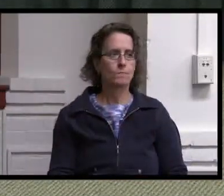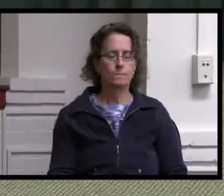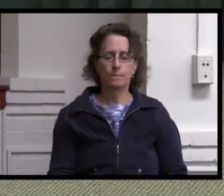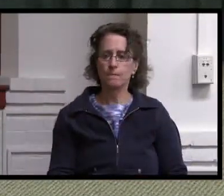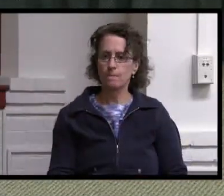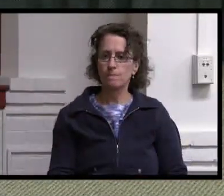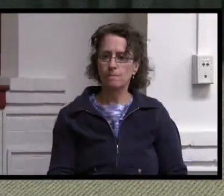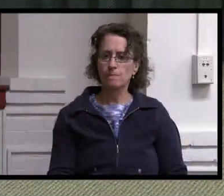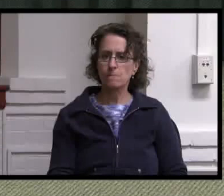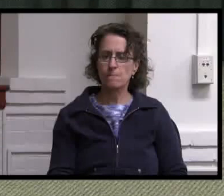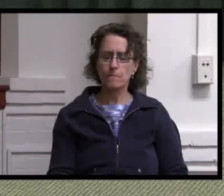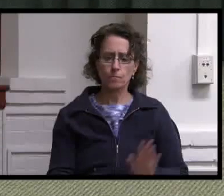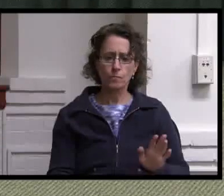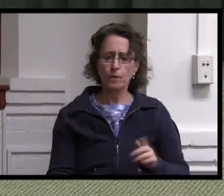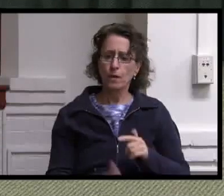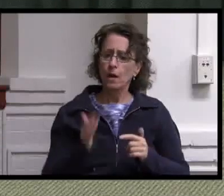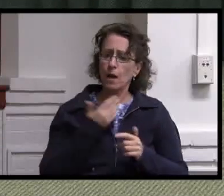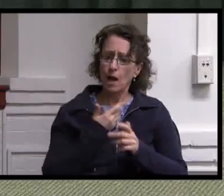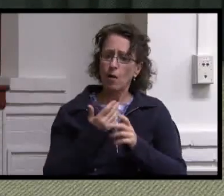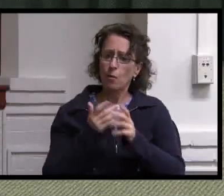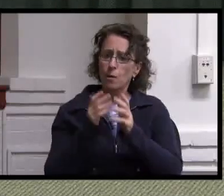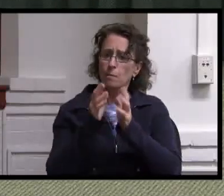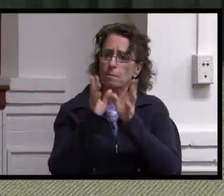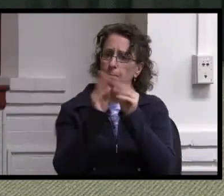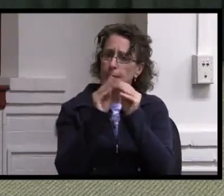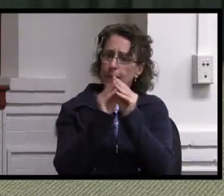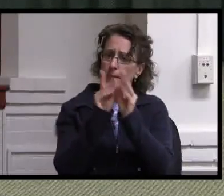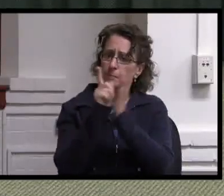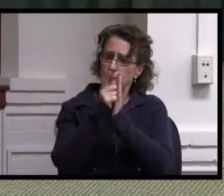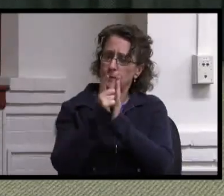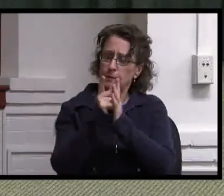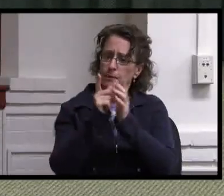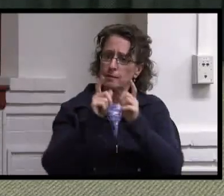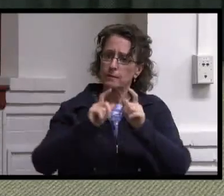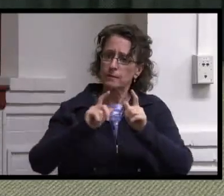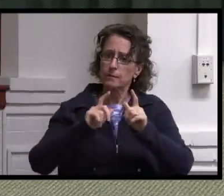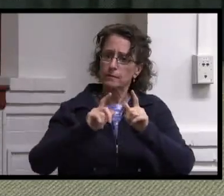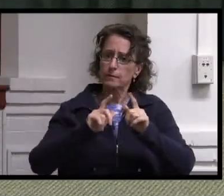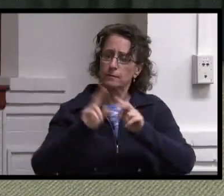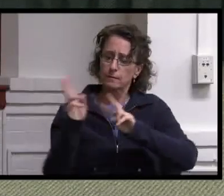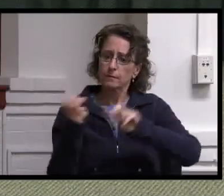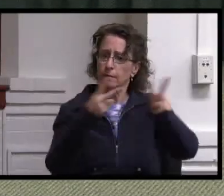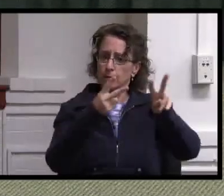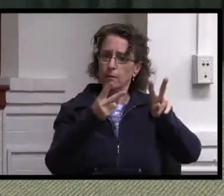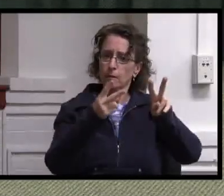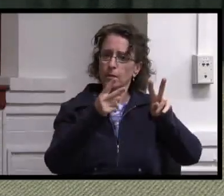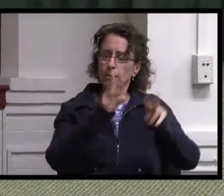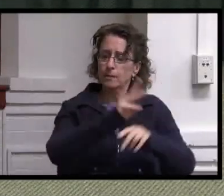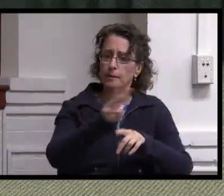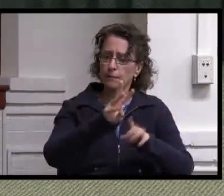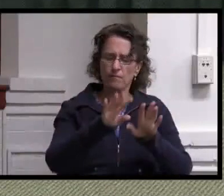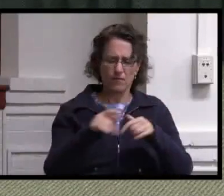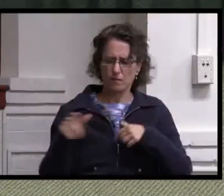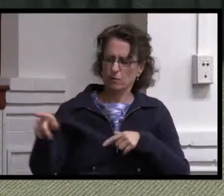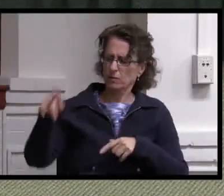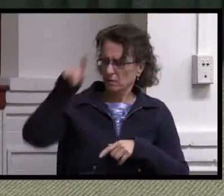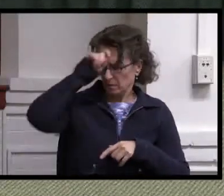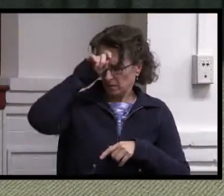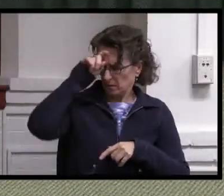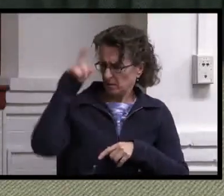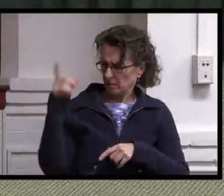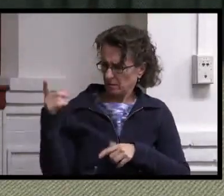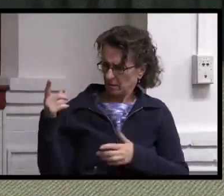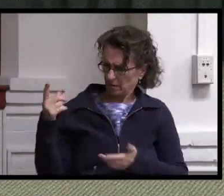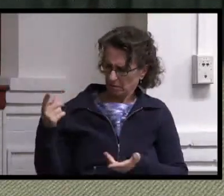Do you know what I mean? We have minutes to the meetings, too. Right. I'm trying to understand exactly what he's talking about. I think, is he referring